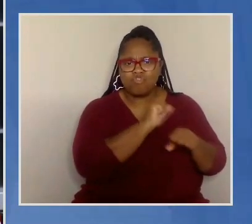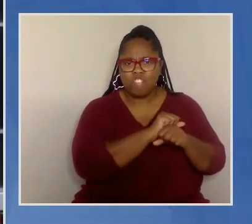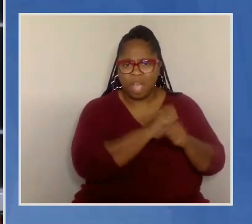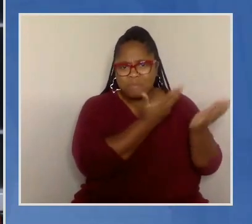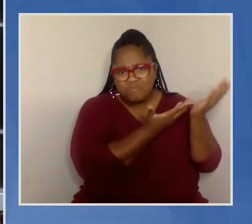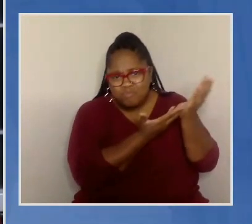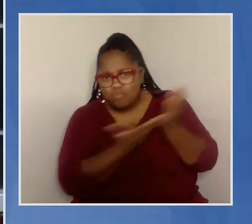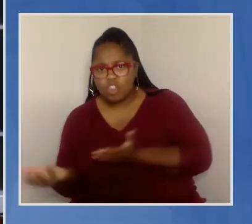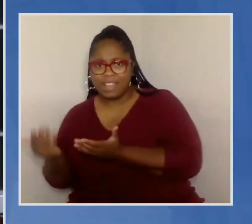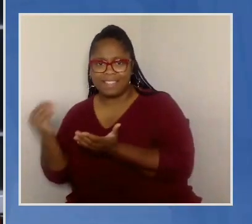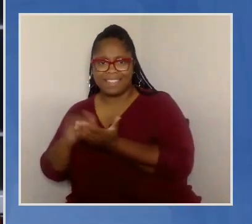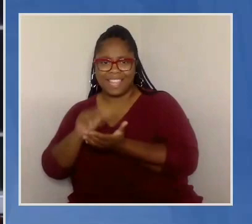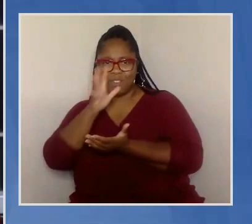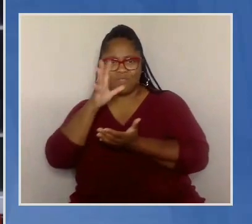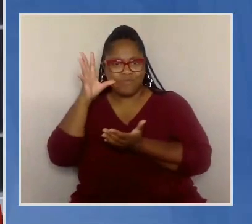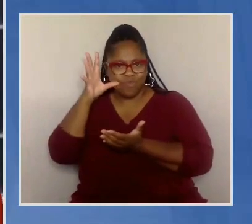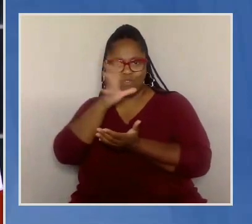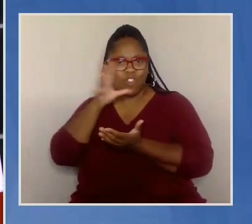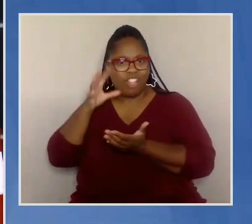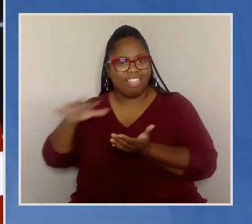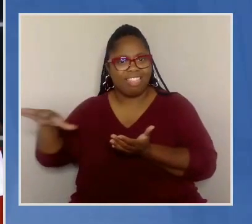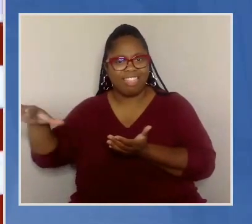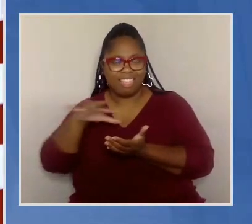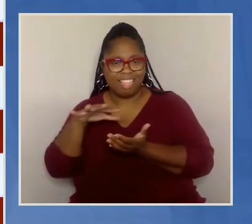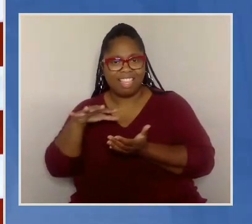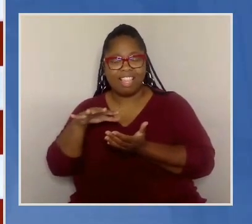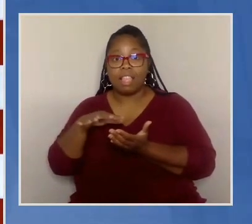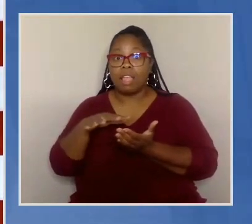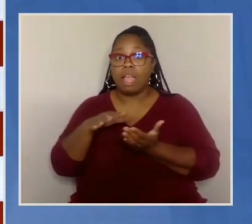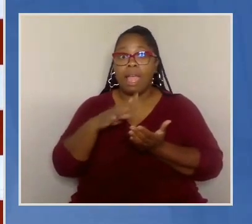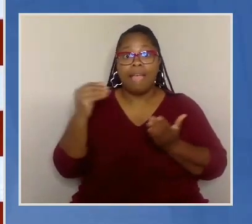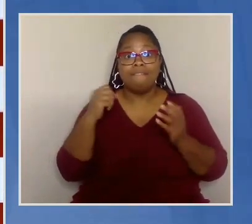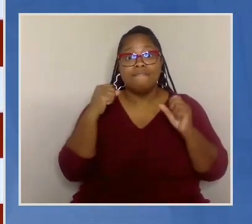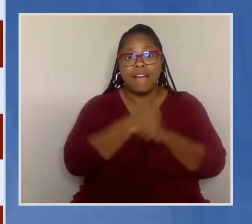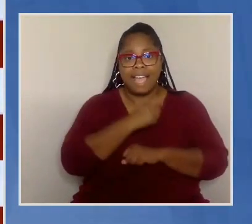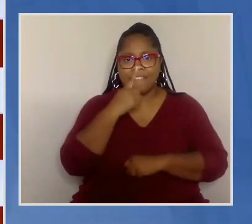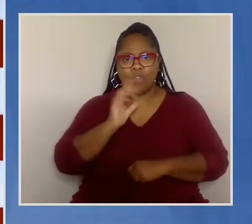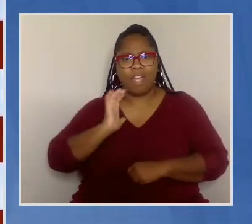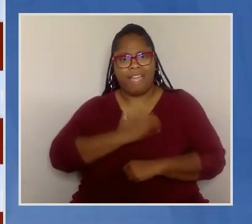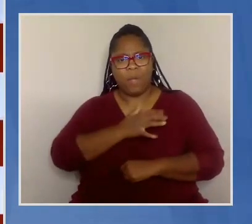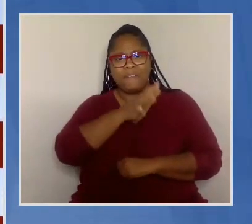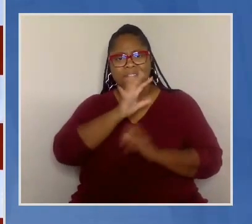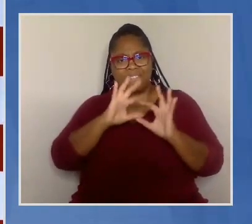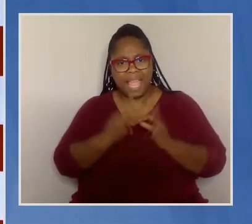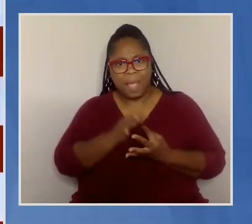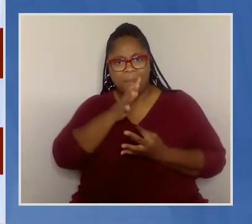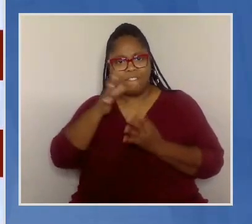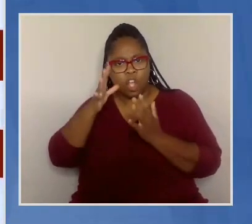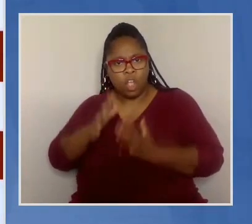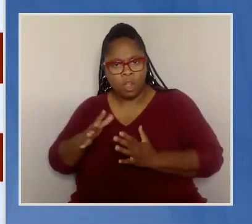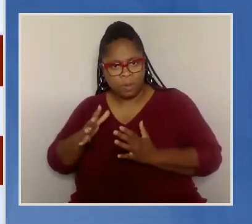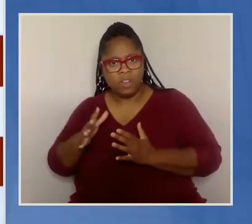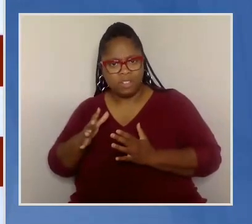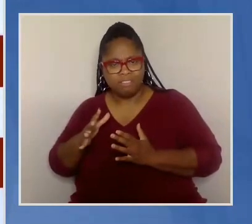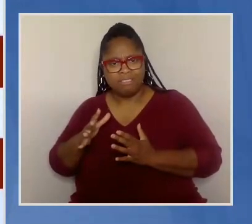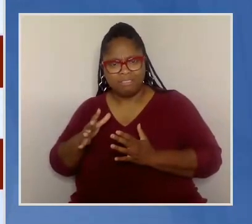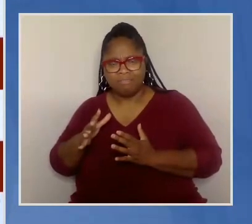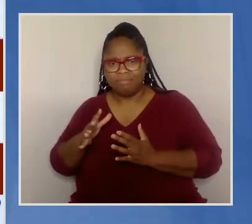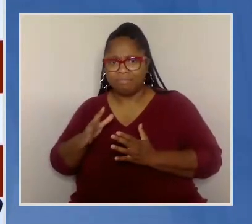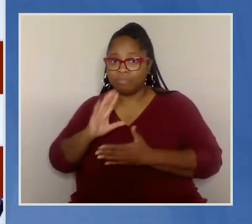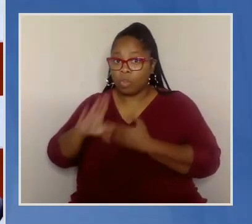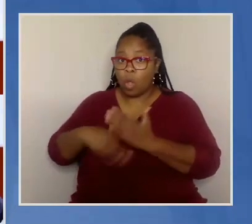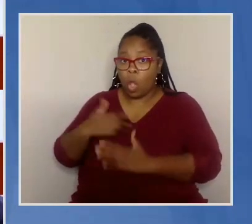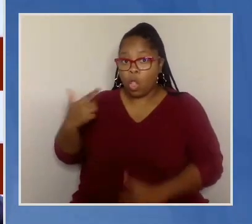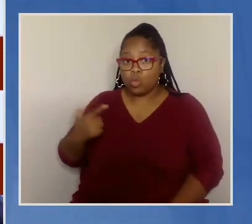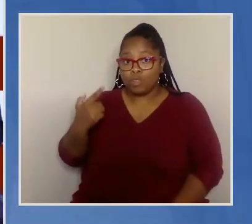jobs to rural America, and fighting for our family farmers. He'll make sure that